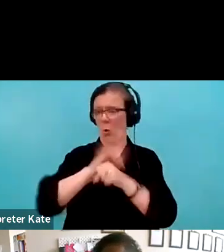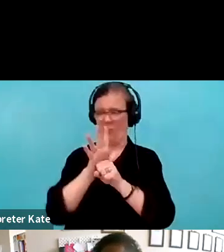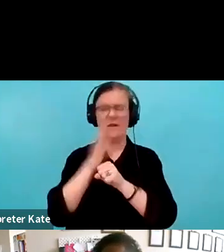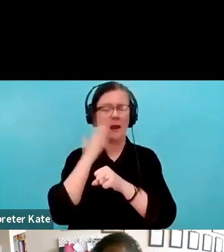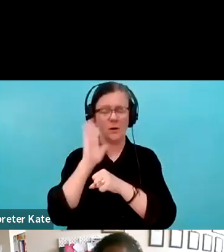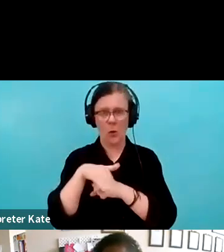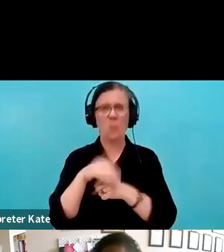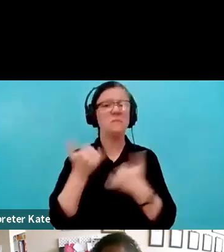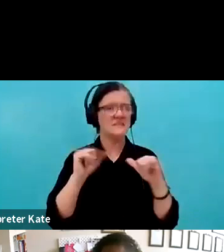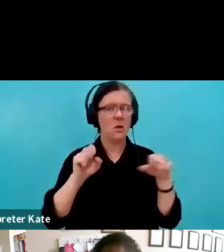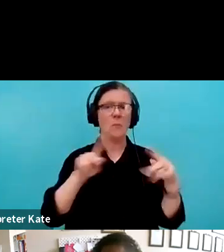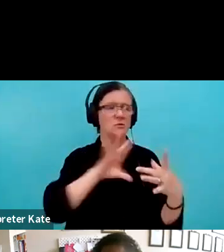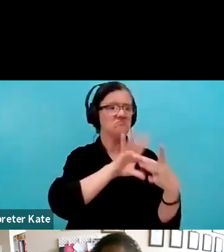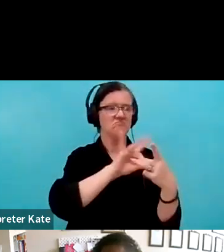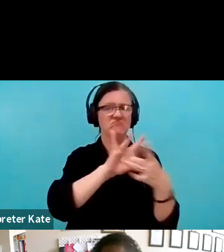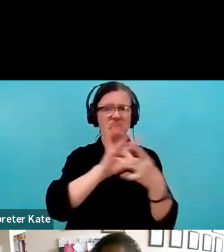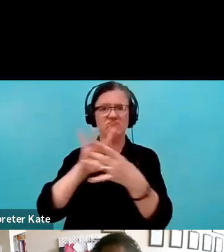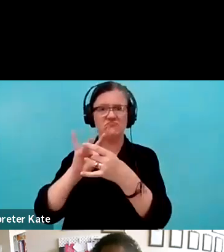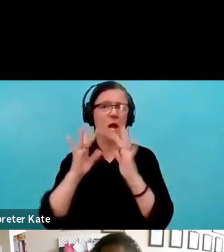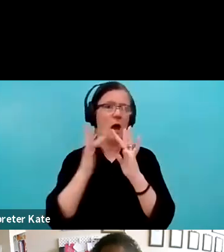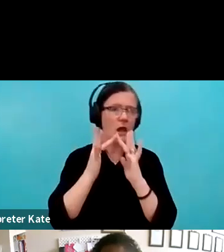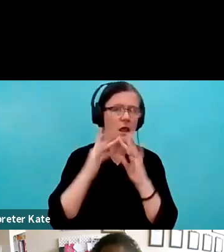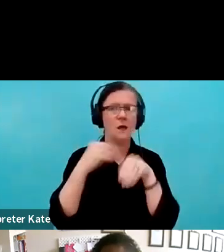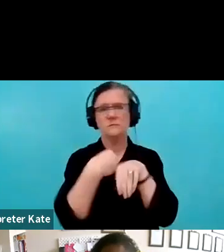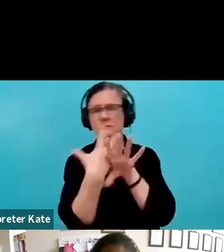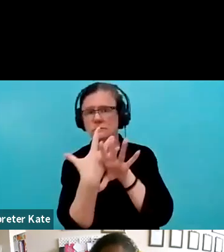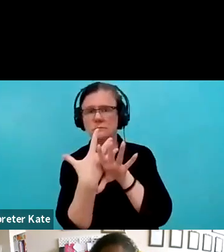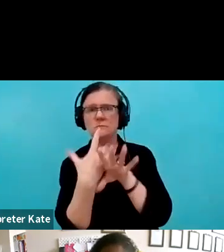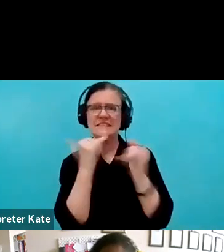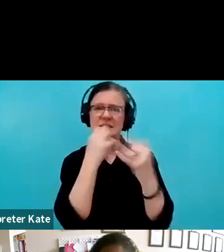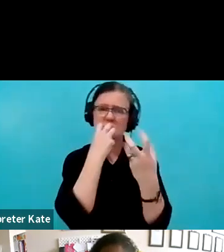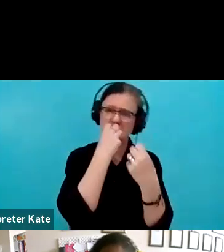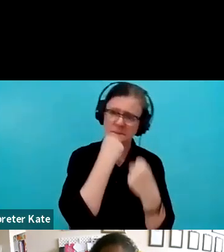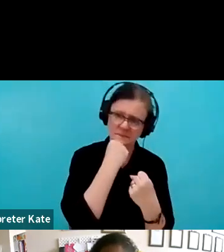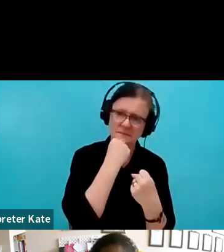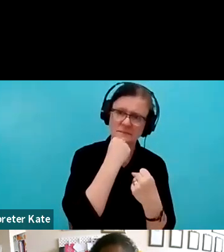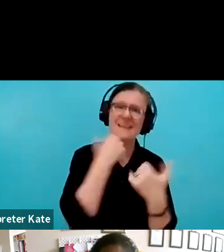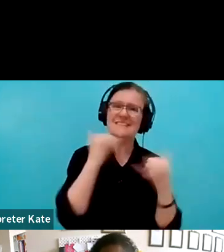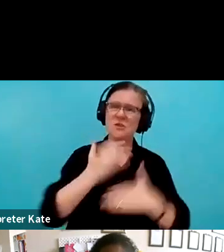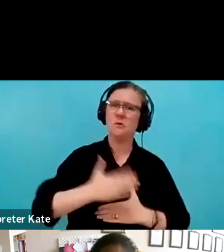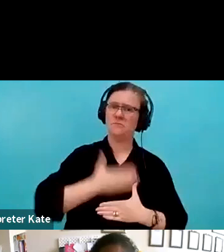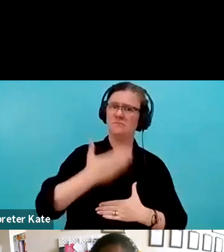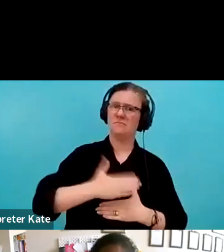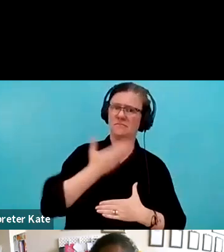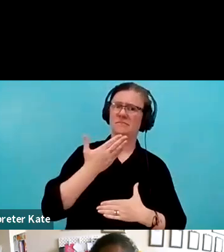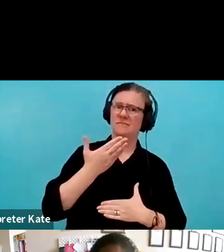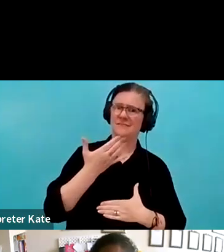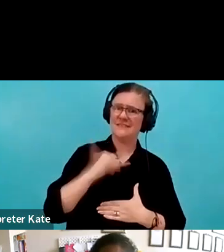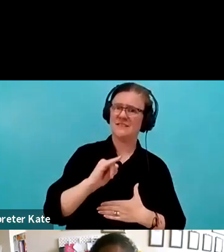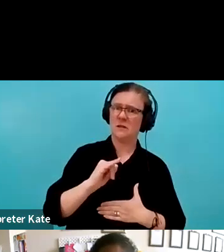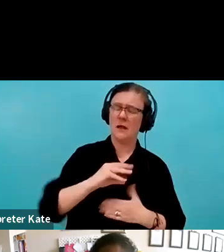there's ways for us to get engaged online that are meaningful and are joyous and are